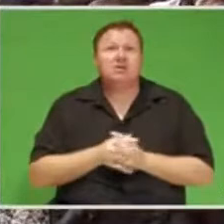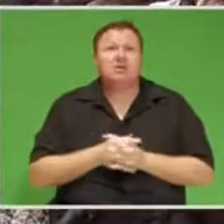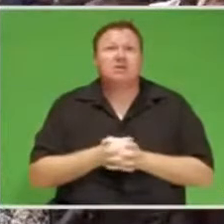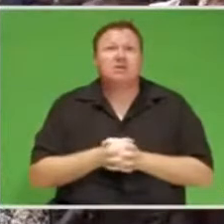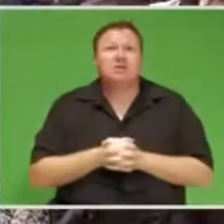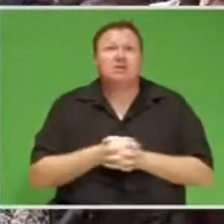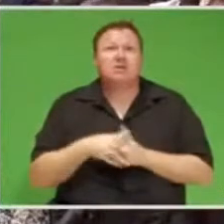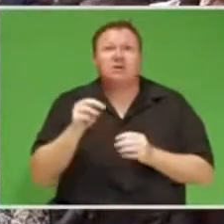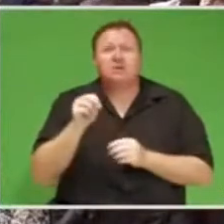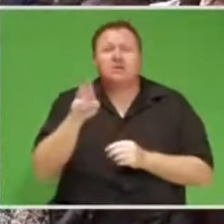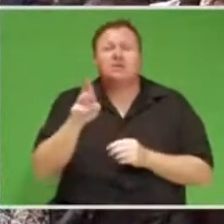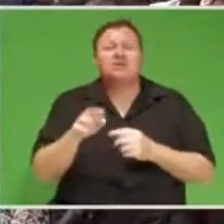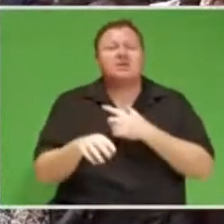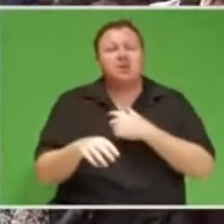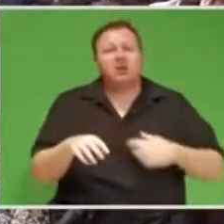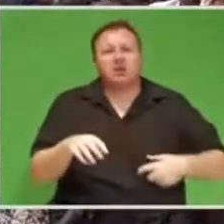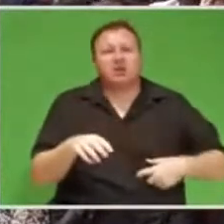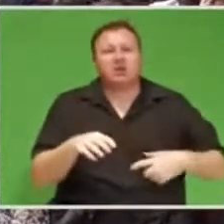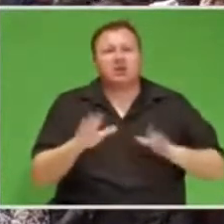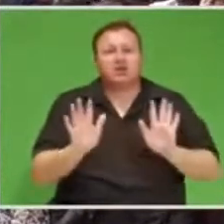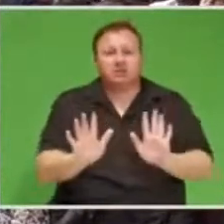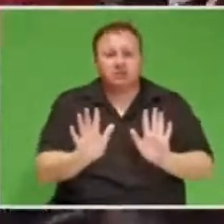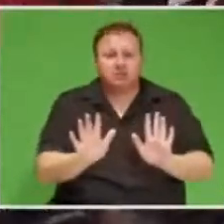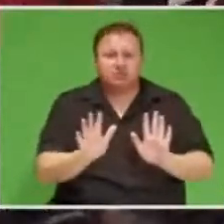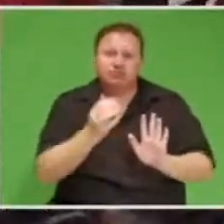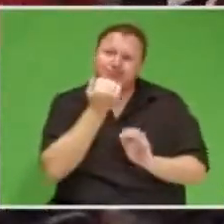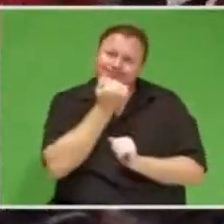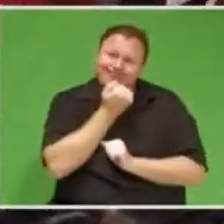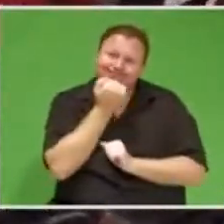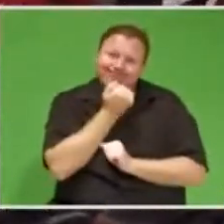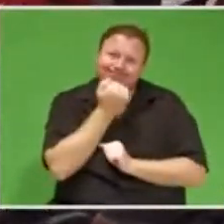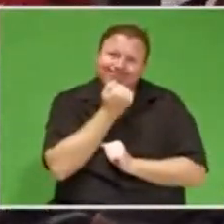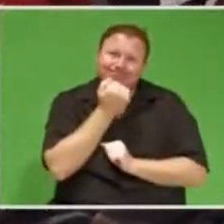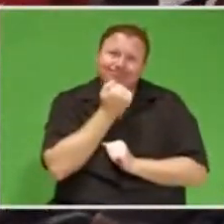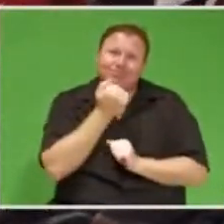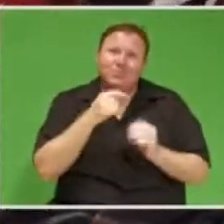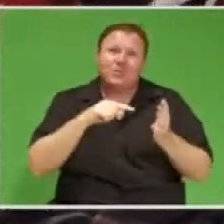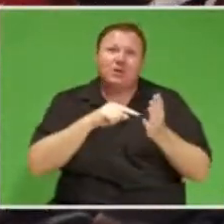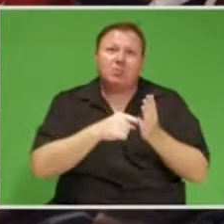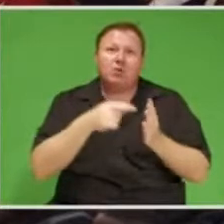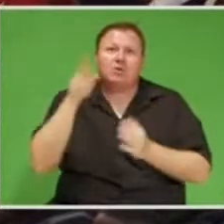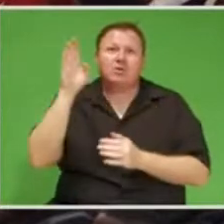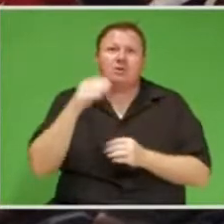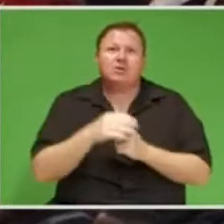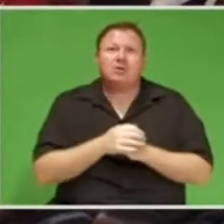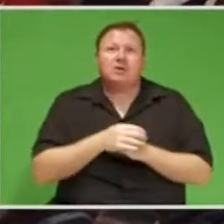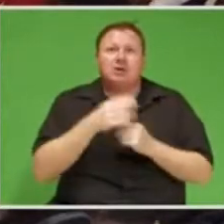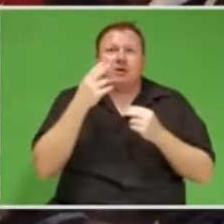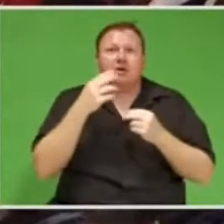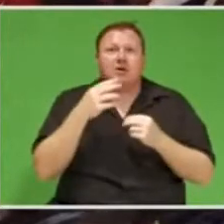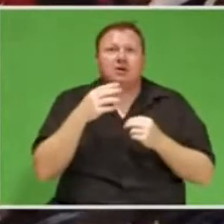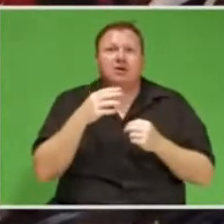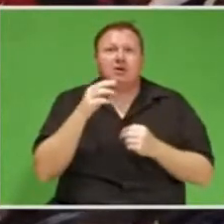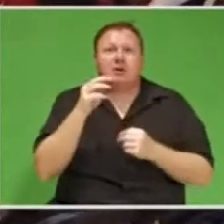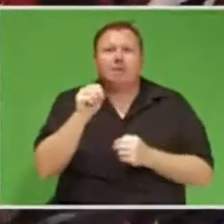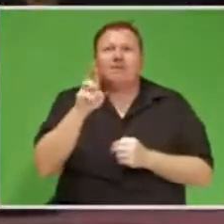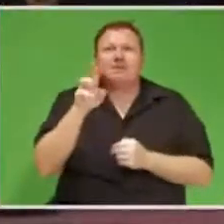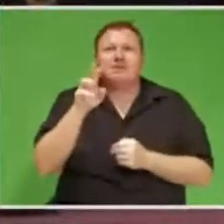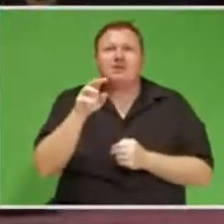Mr. President, my sincere apologies. I'm told there's a point of order from Mr. Zungula.